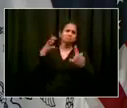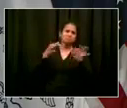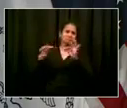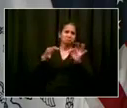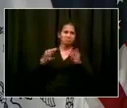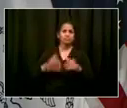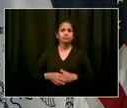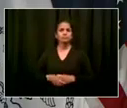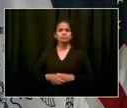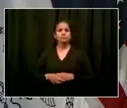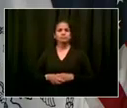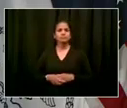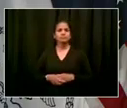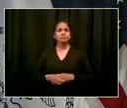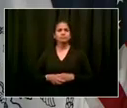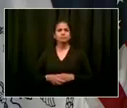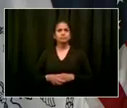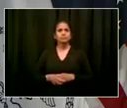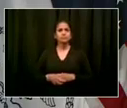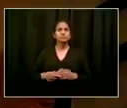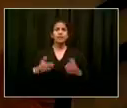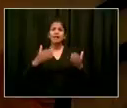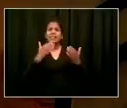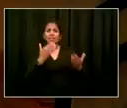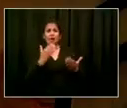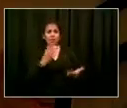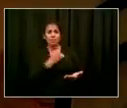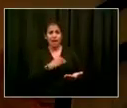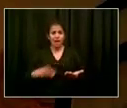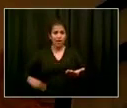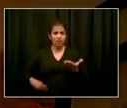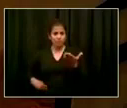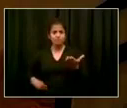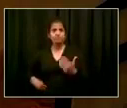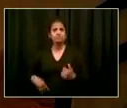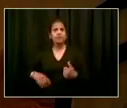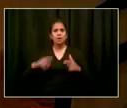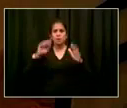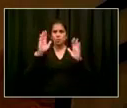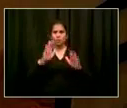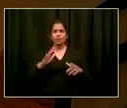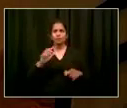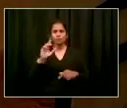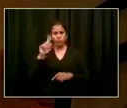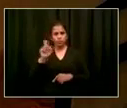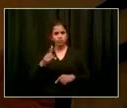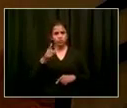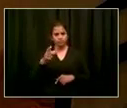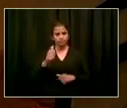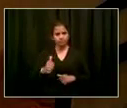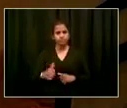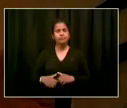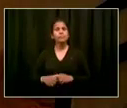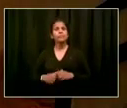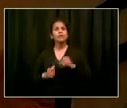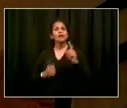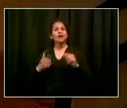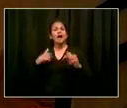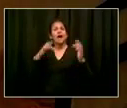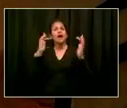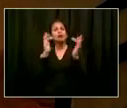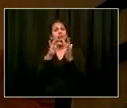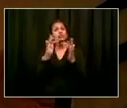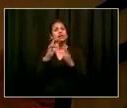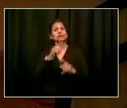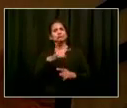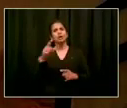Thank you so much, Mr. Mayor, and a great question. As the mayor mentioned, our outreach has been very extensive over the last several months. Immediately